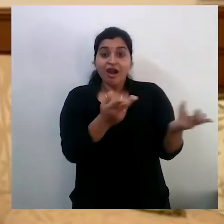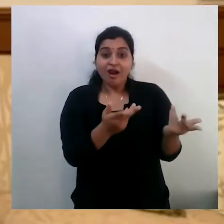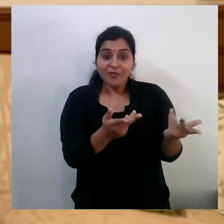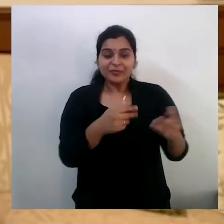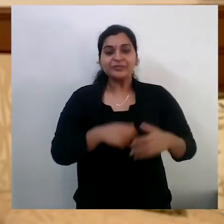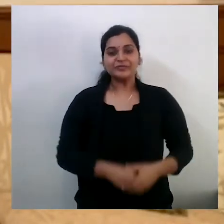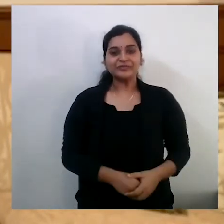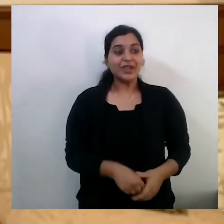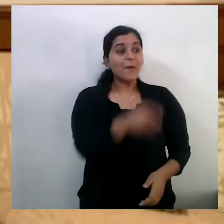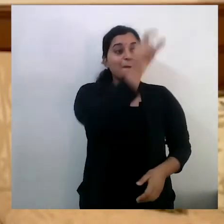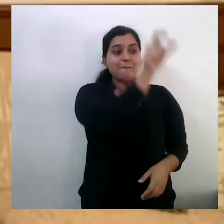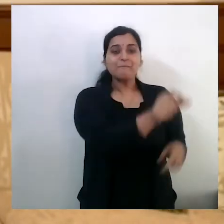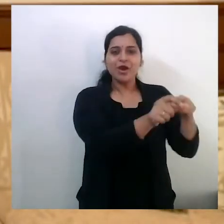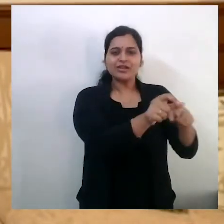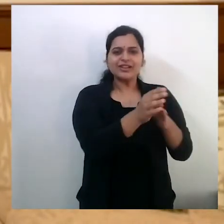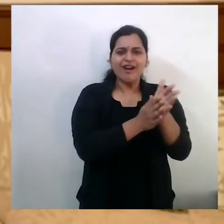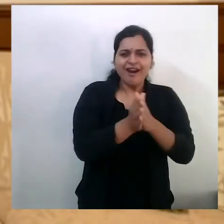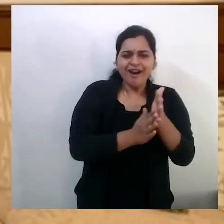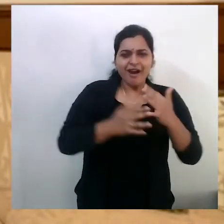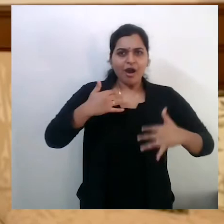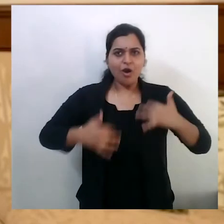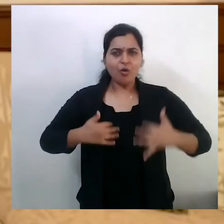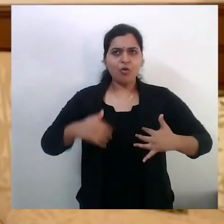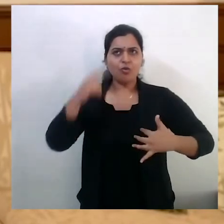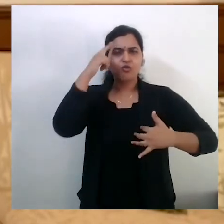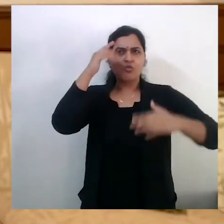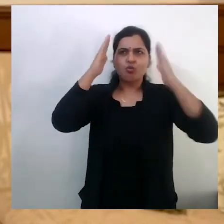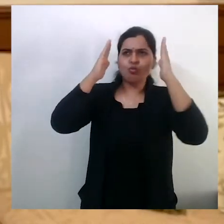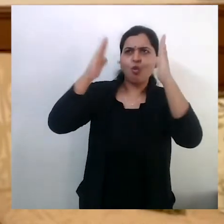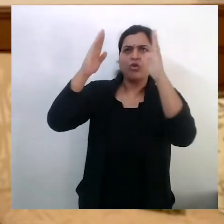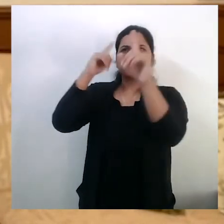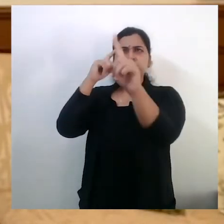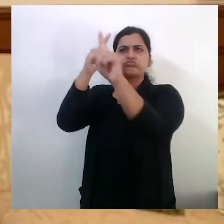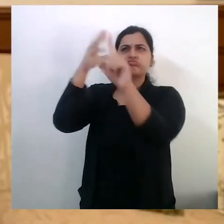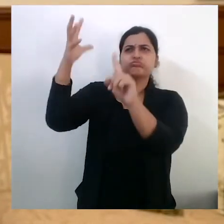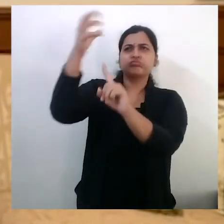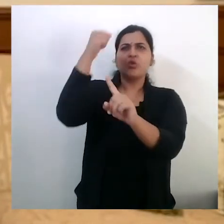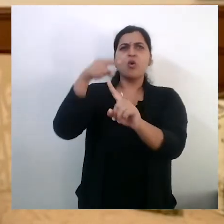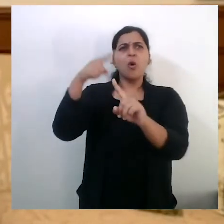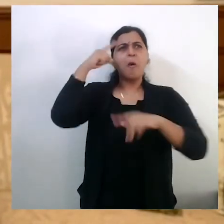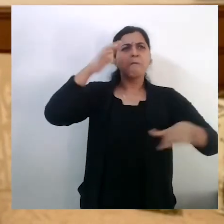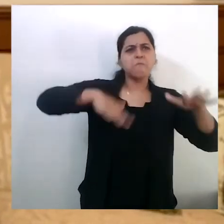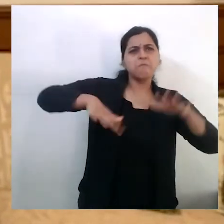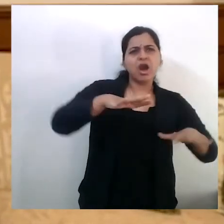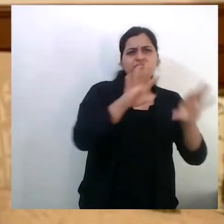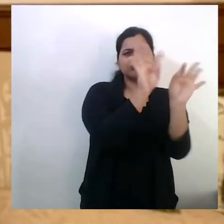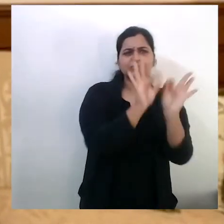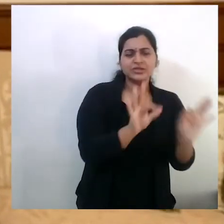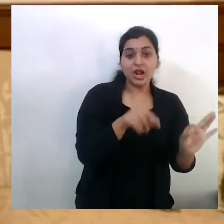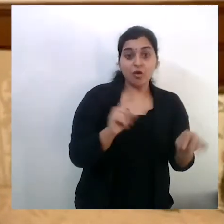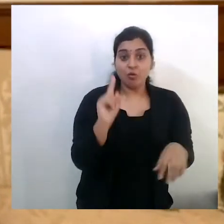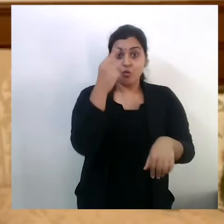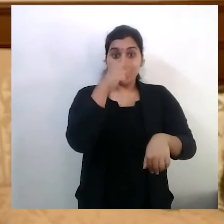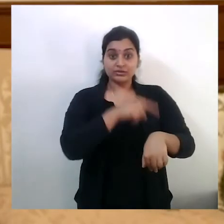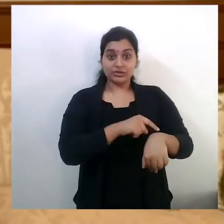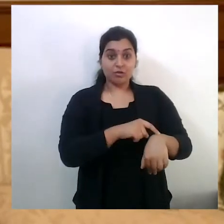Abhishek is passionate, driven and very organized about how he's setting up this